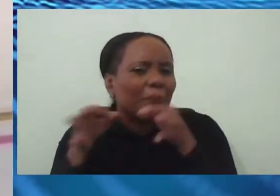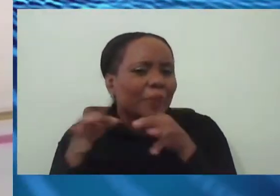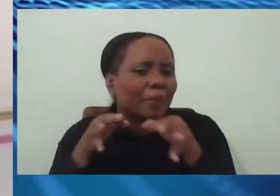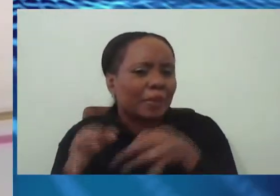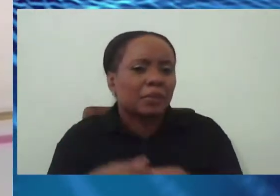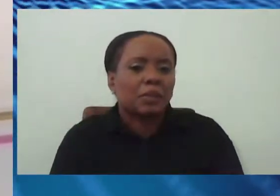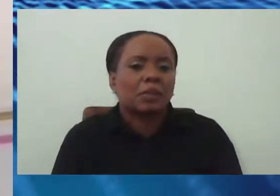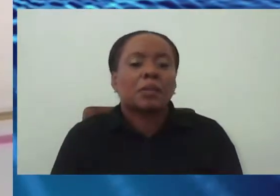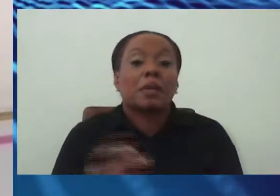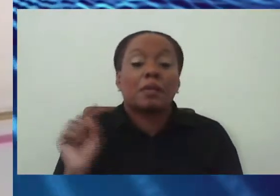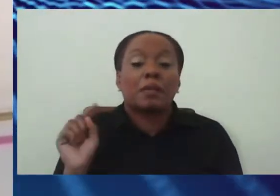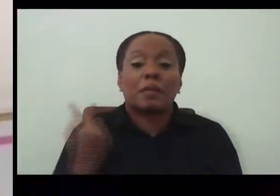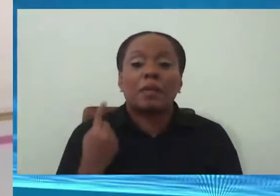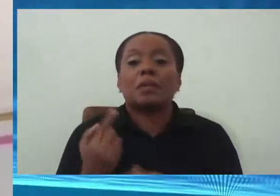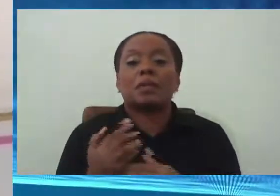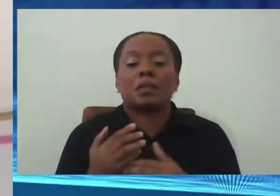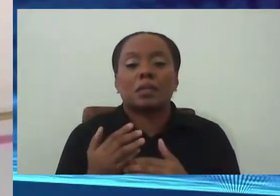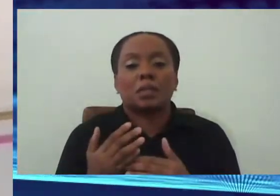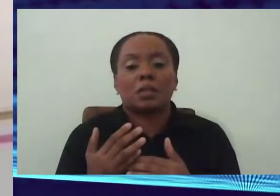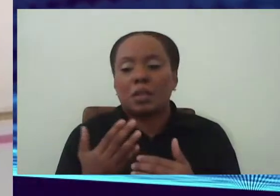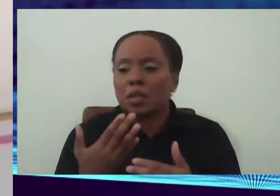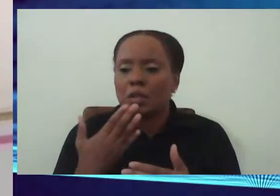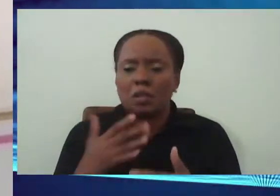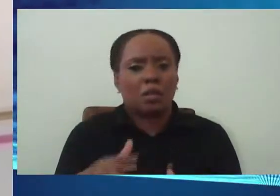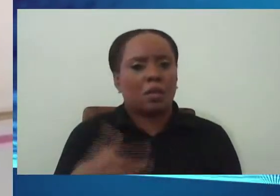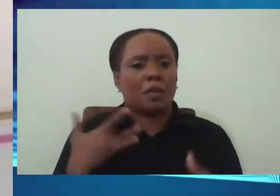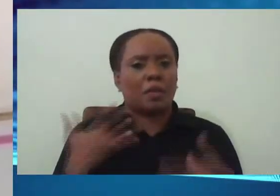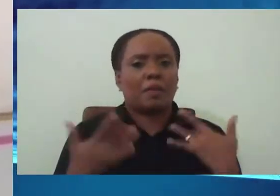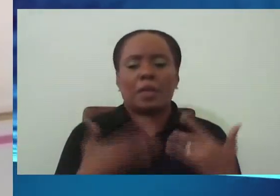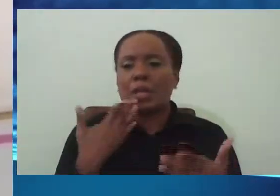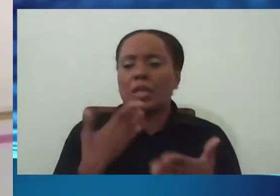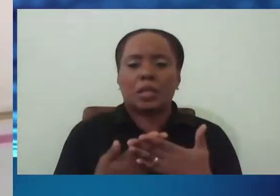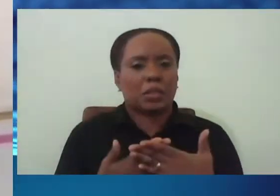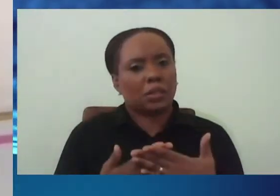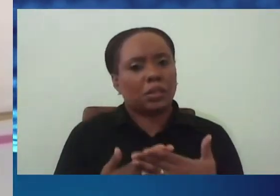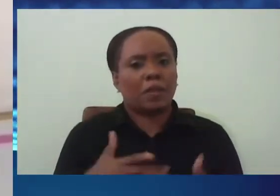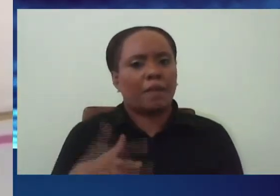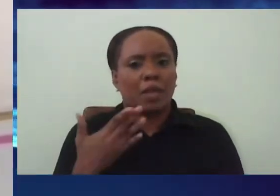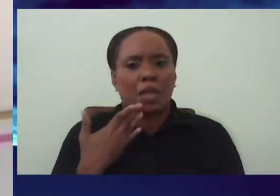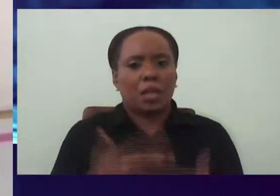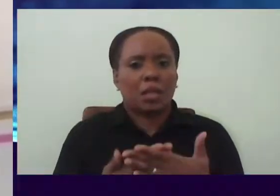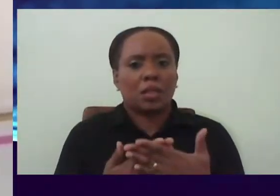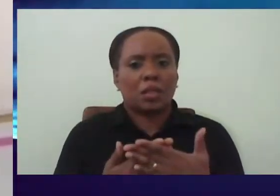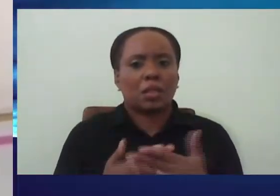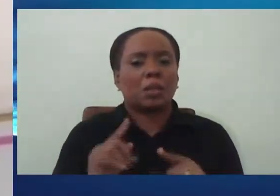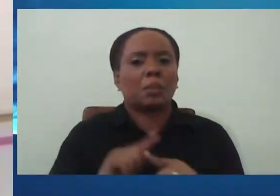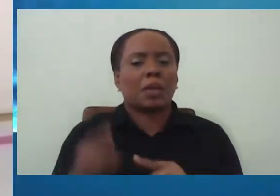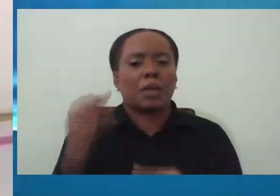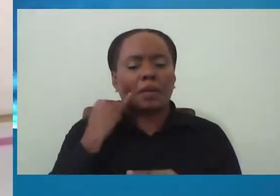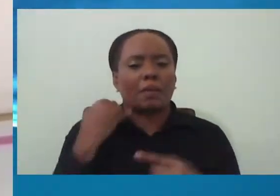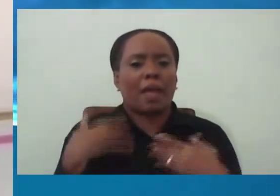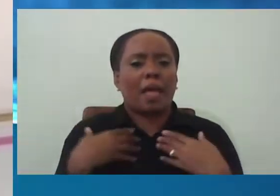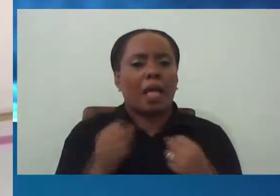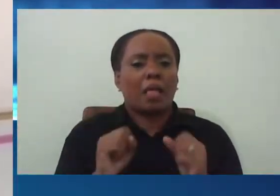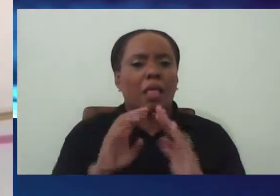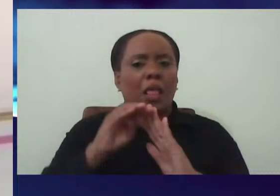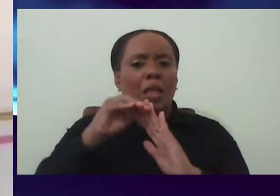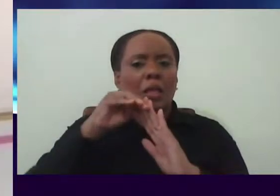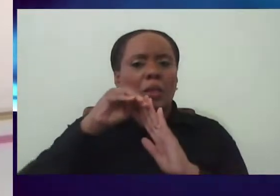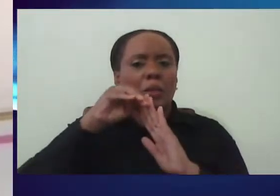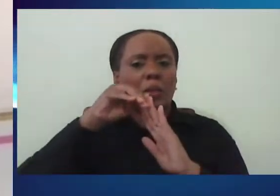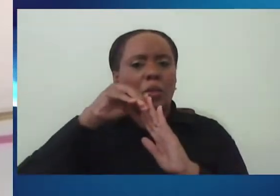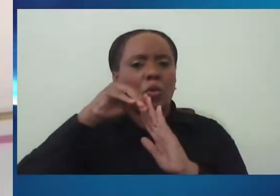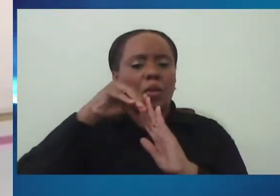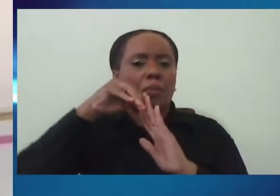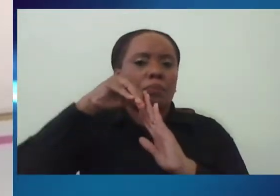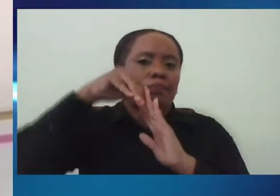state and you're doing quite well. But if you should decline, the decline is a very steep